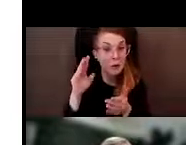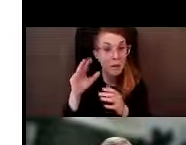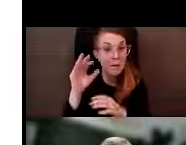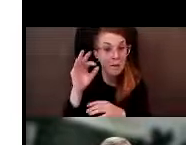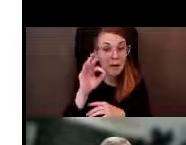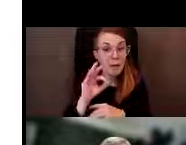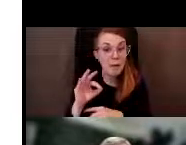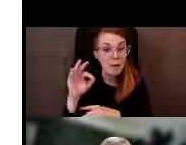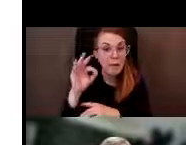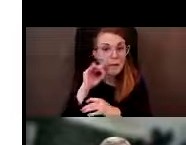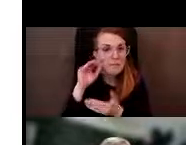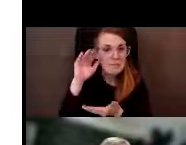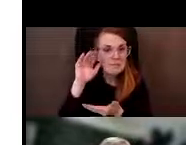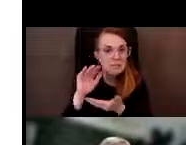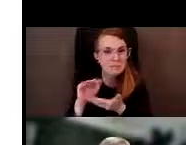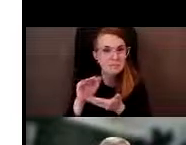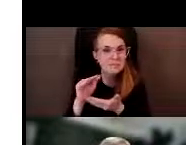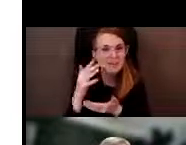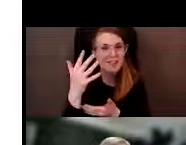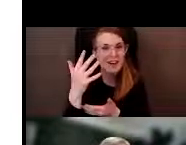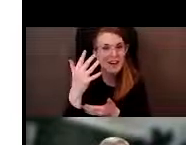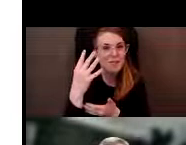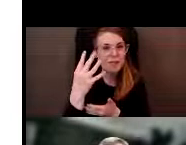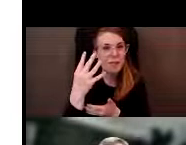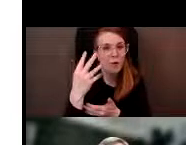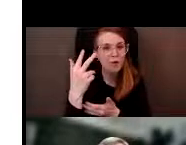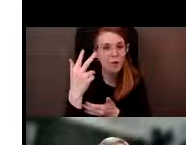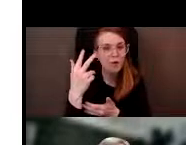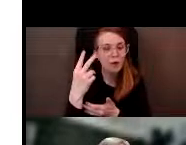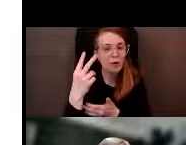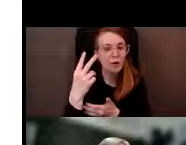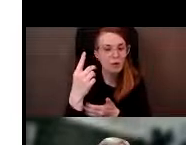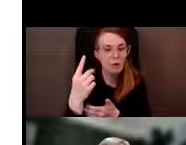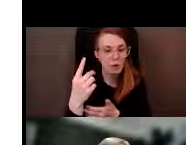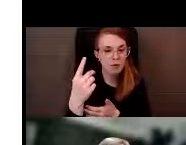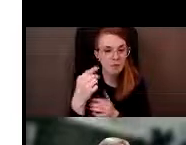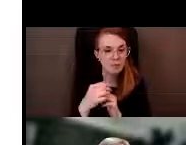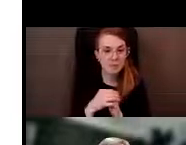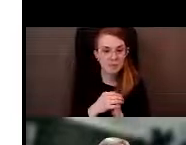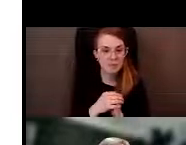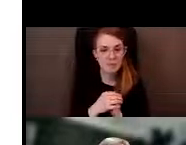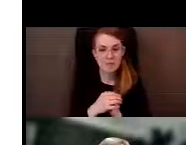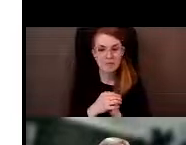5, 4, 3, 2, 1.